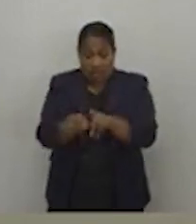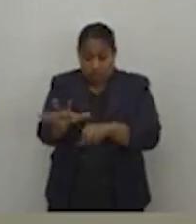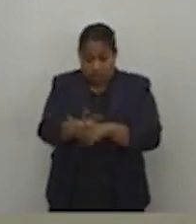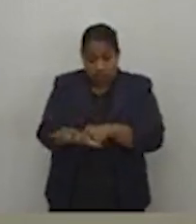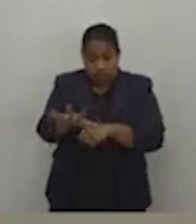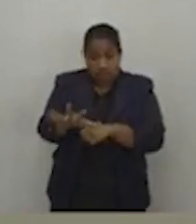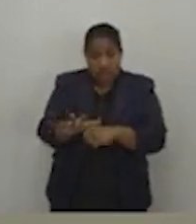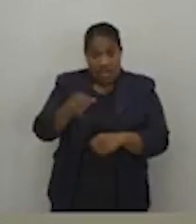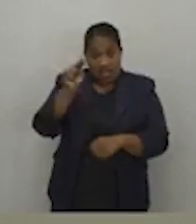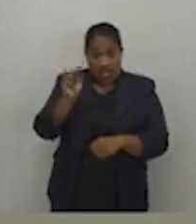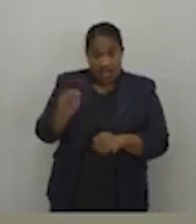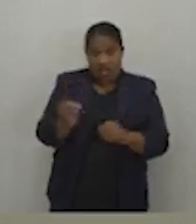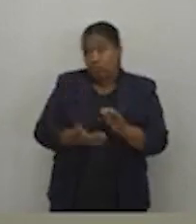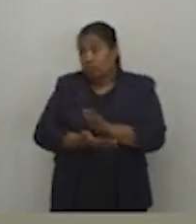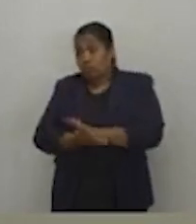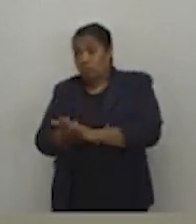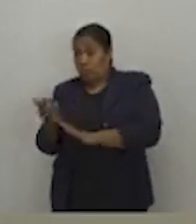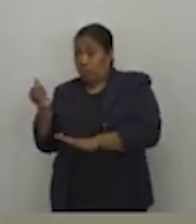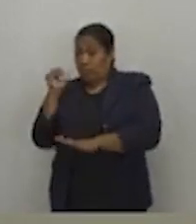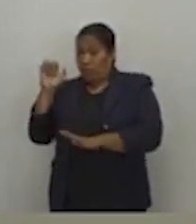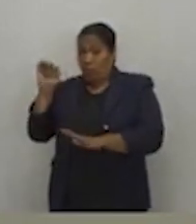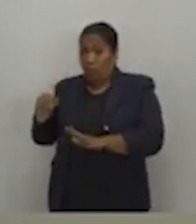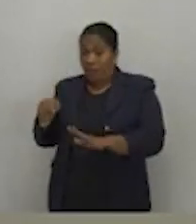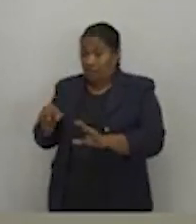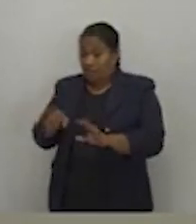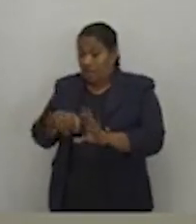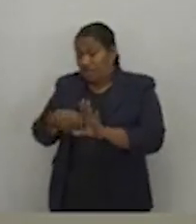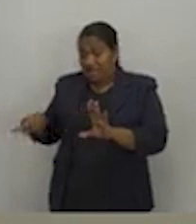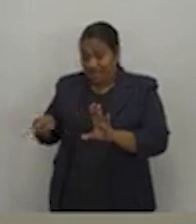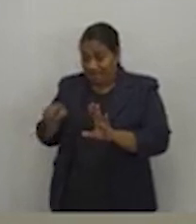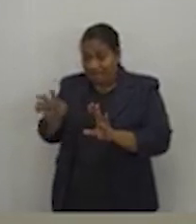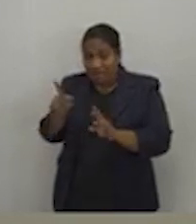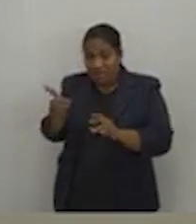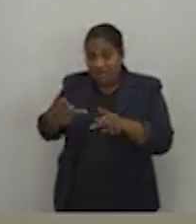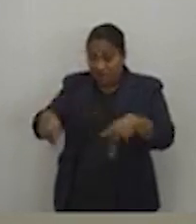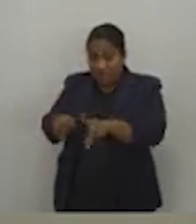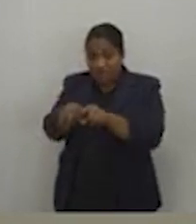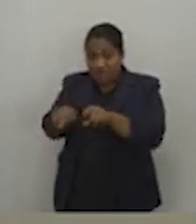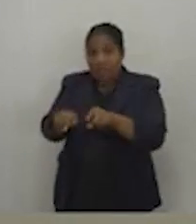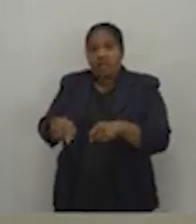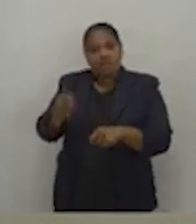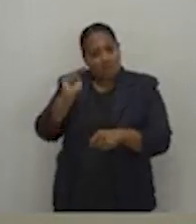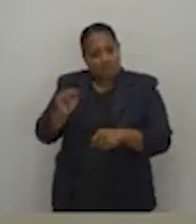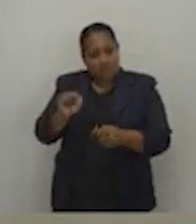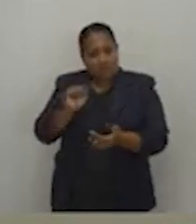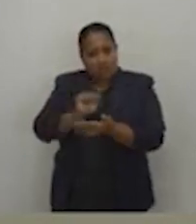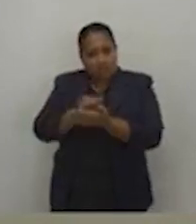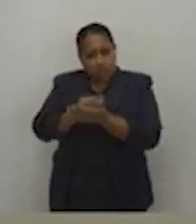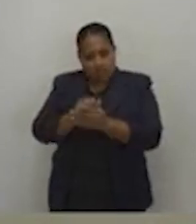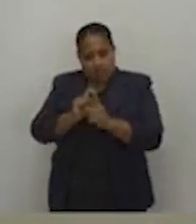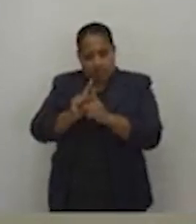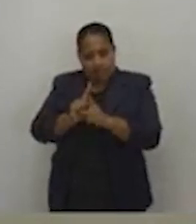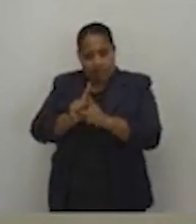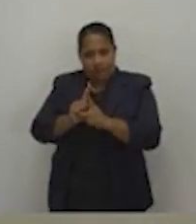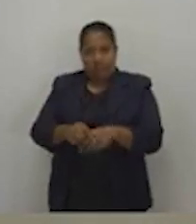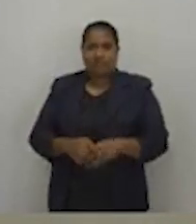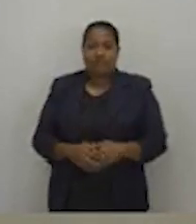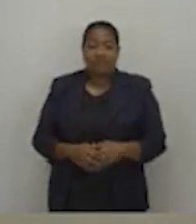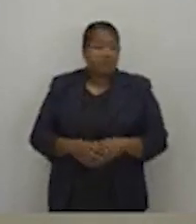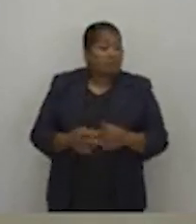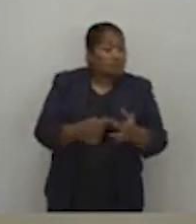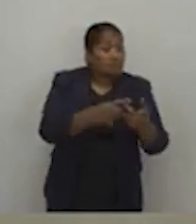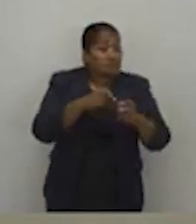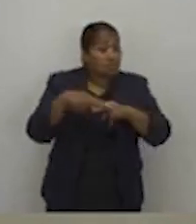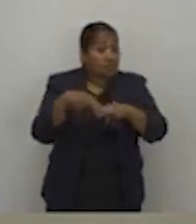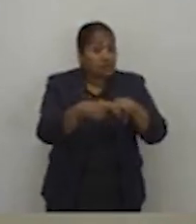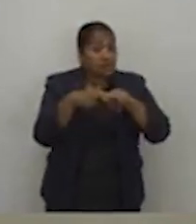leave in a highly controlled manner. For the rest of Fiji, the following restrictions will take